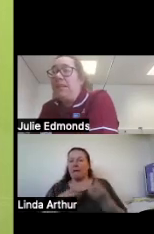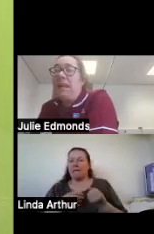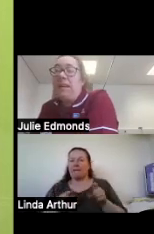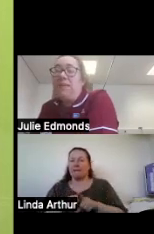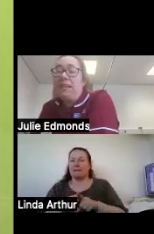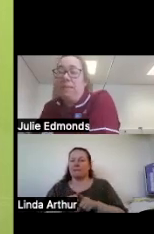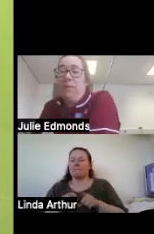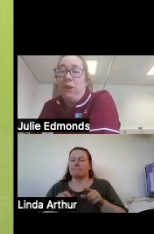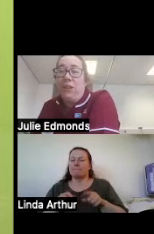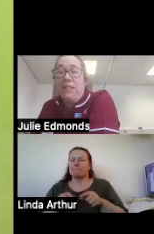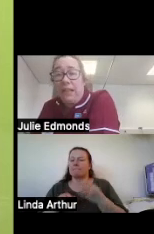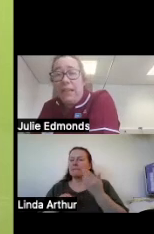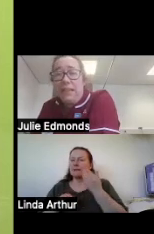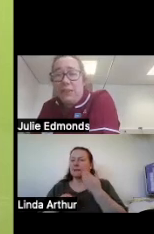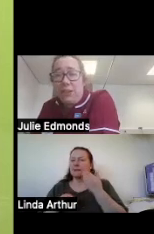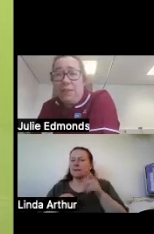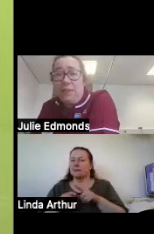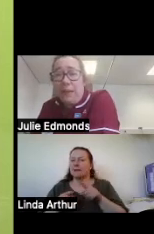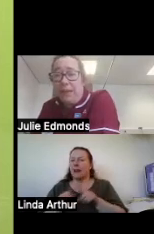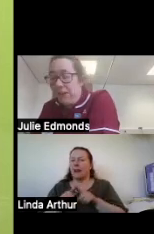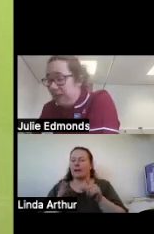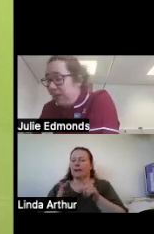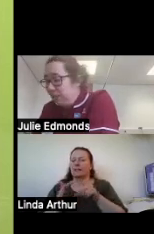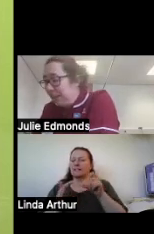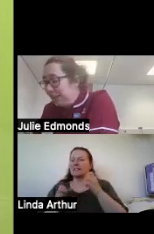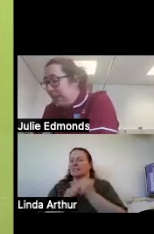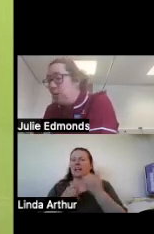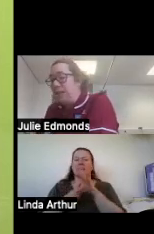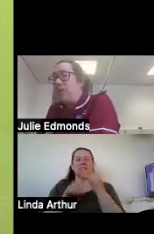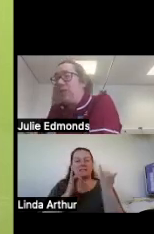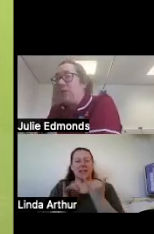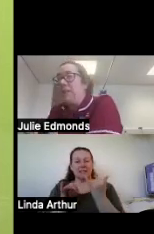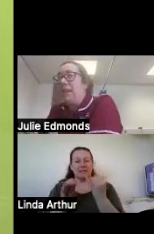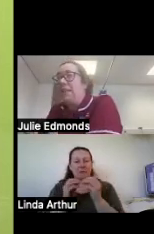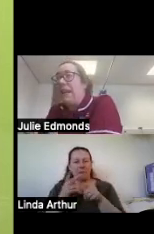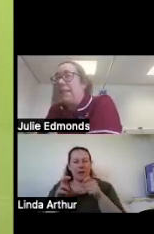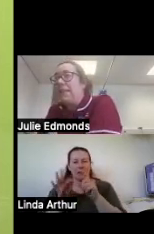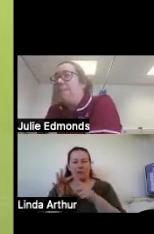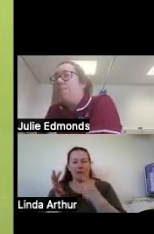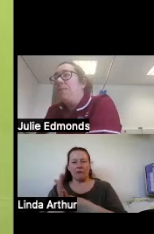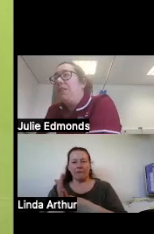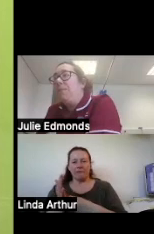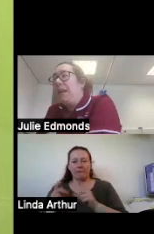I always say, a very simple version. It's like an ECG for the bladder. So basically what it does is